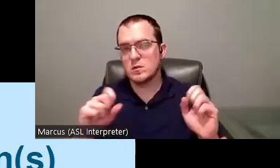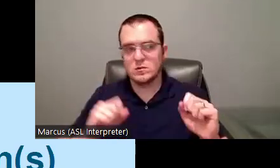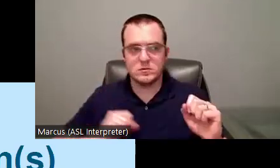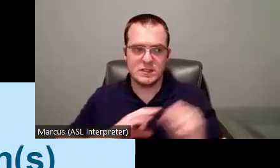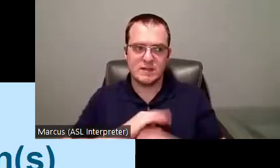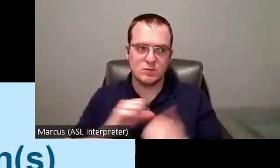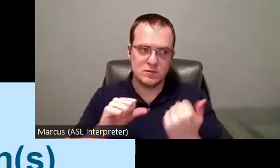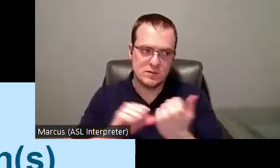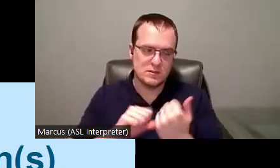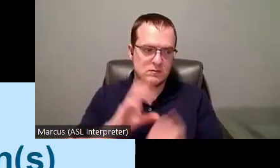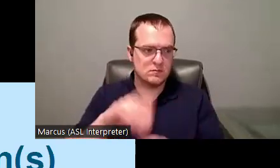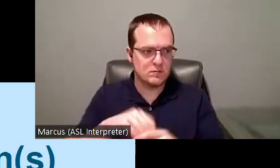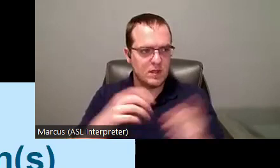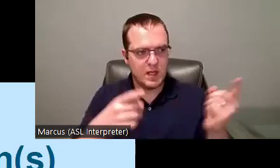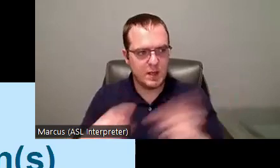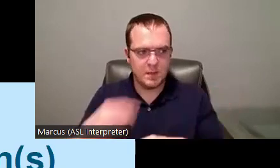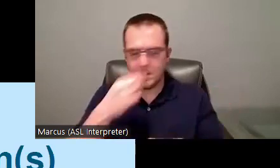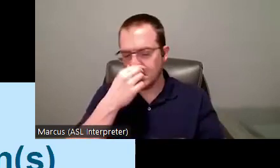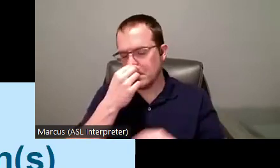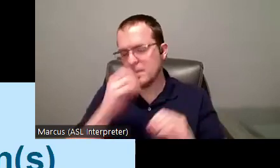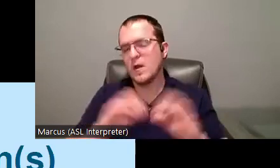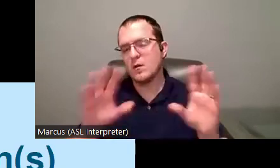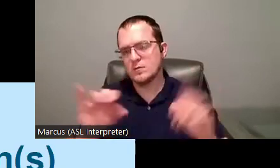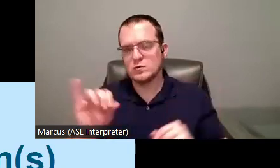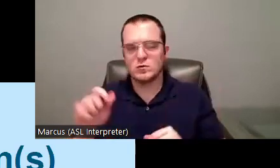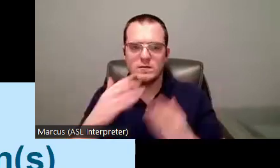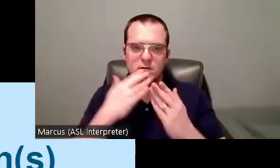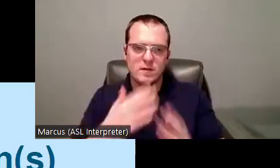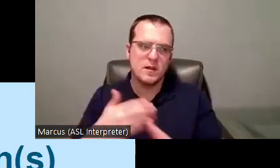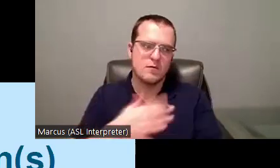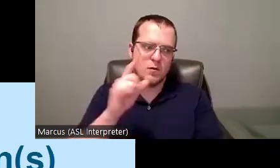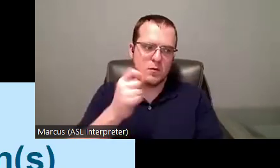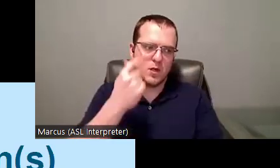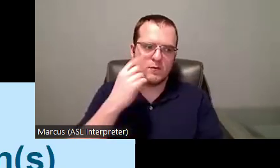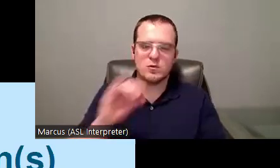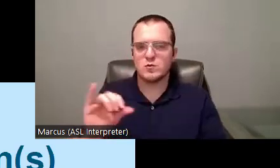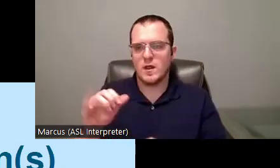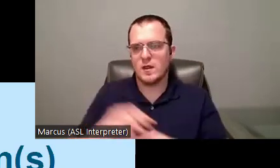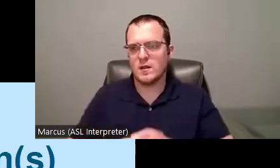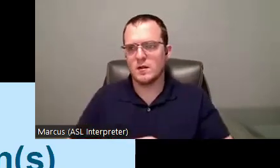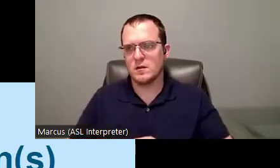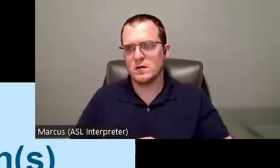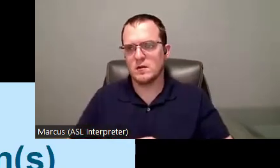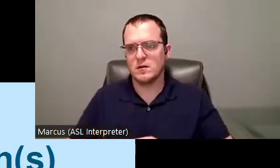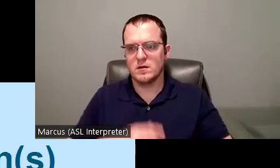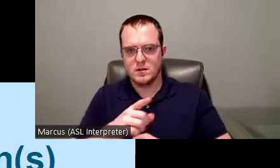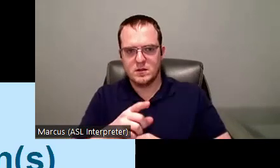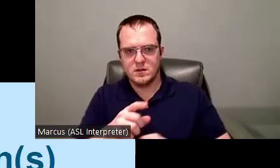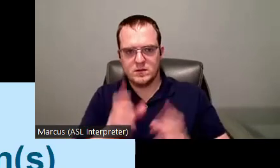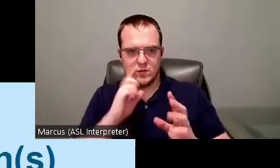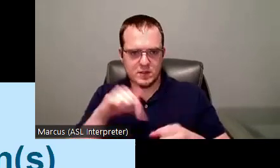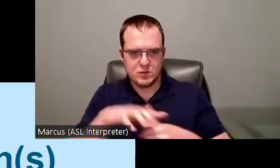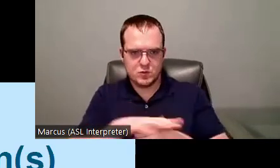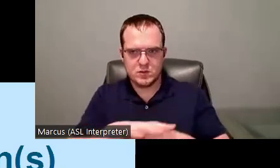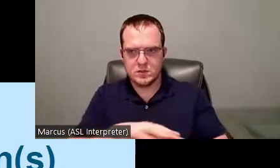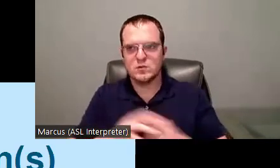in making this happen. Obviously, we also need to thank our former governor as well for the attention that he gave our region. So there's many things